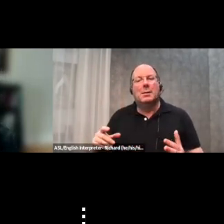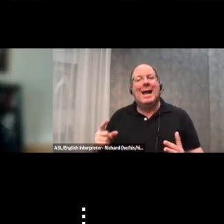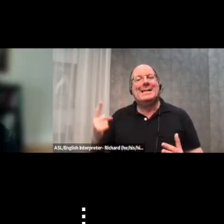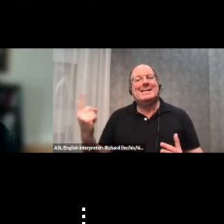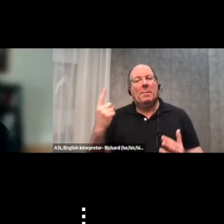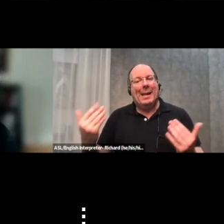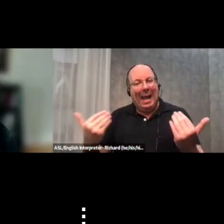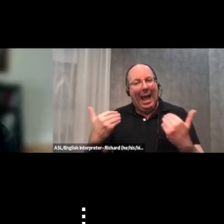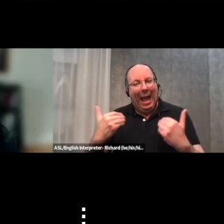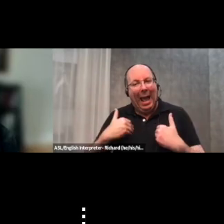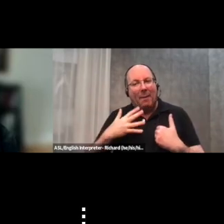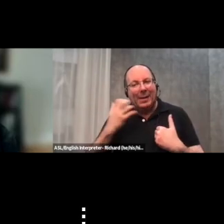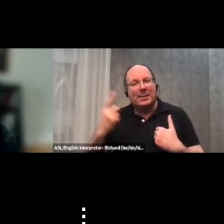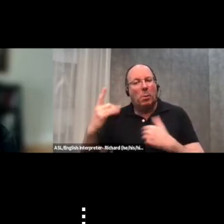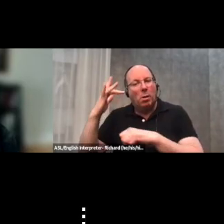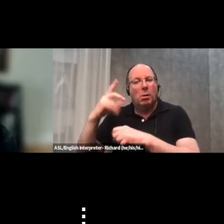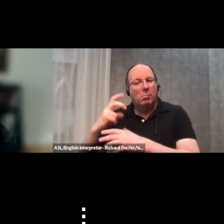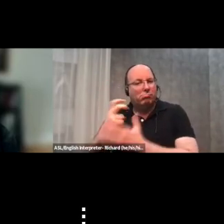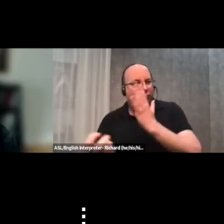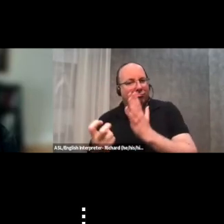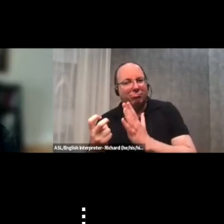is a kink and somebody is into it.